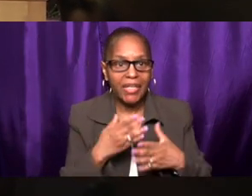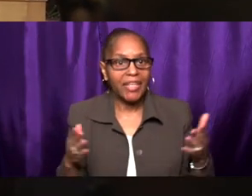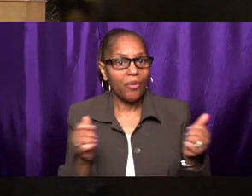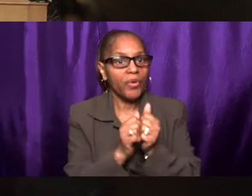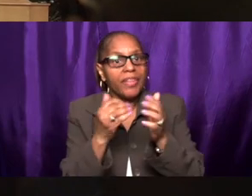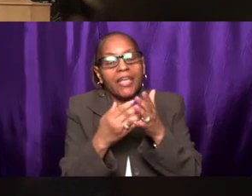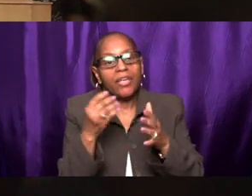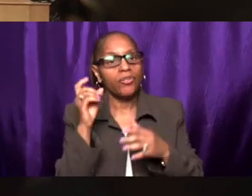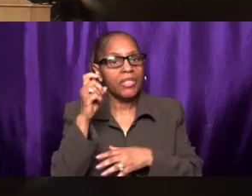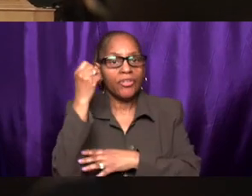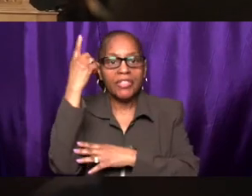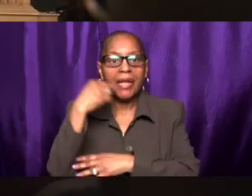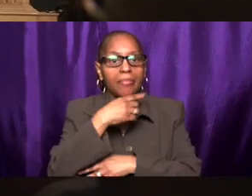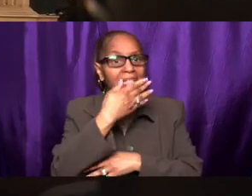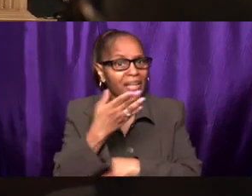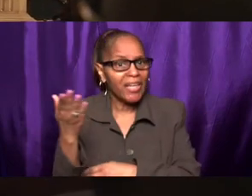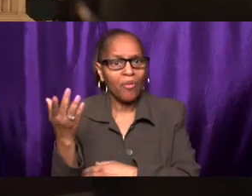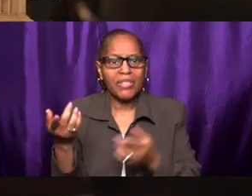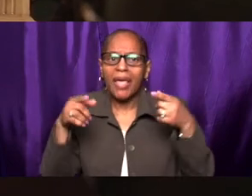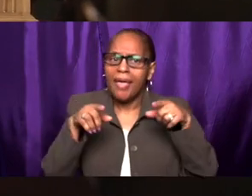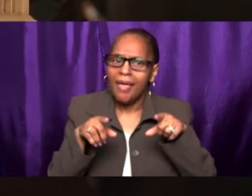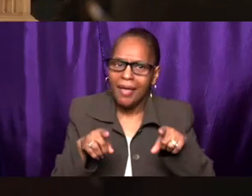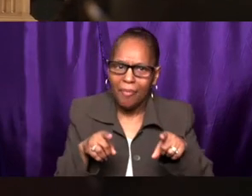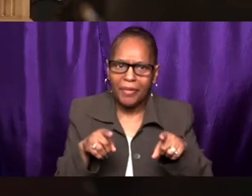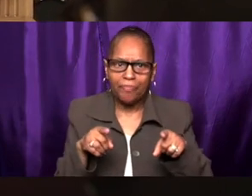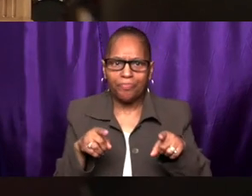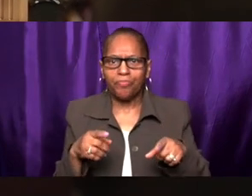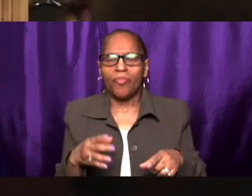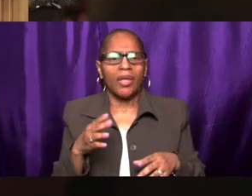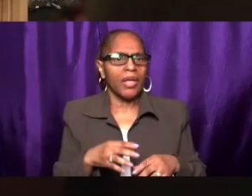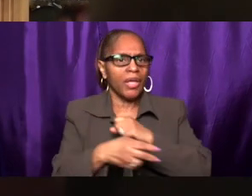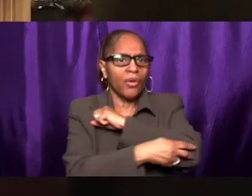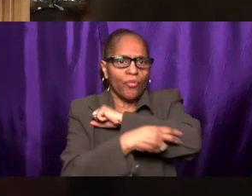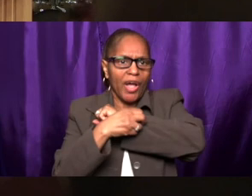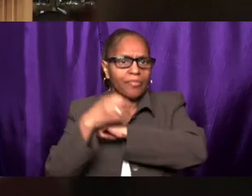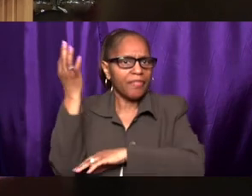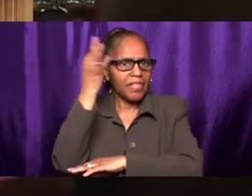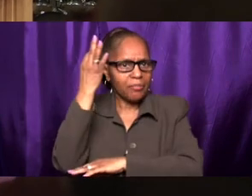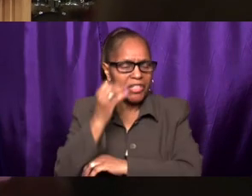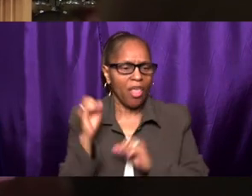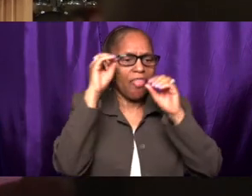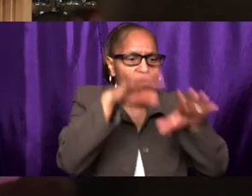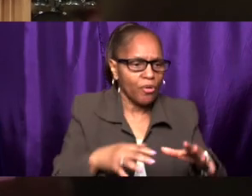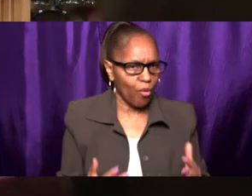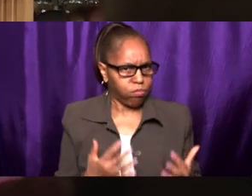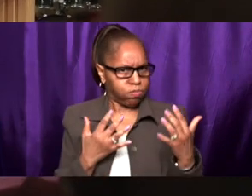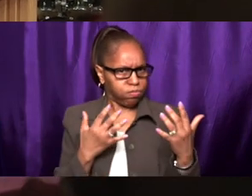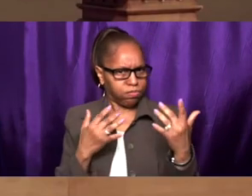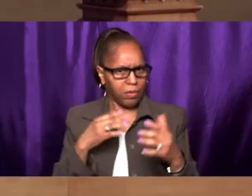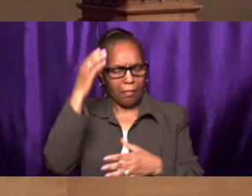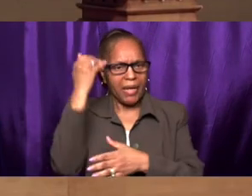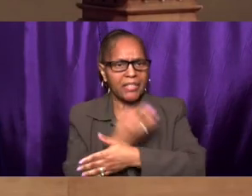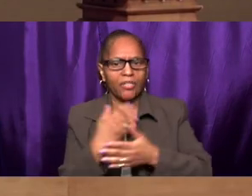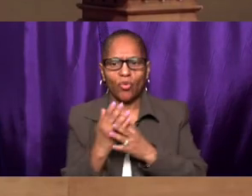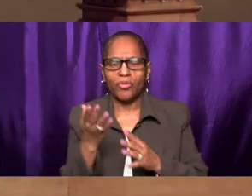need to understand, he says, I'm telling y'all what's happening. He robs him of his speech. He throws him in the fire. My son is